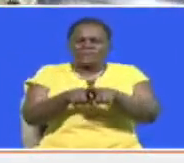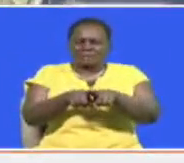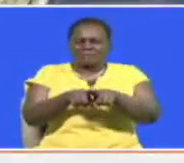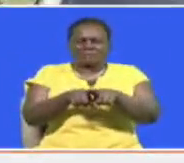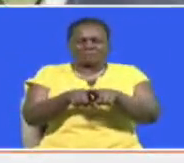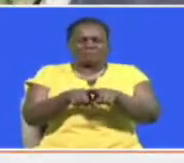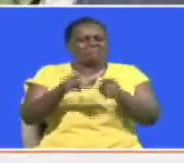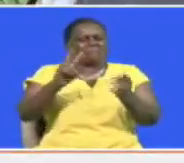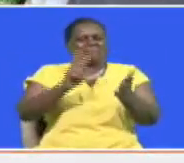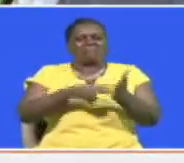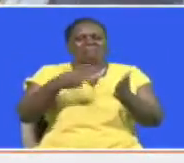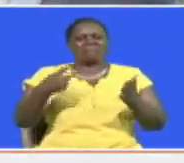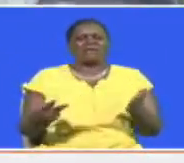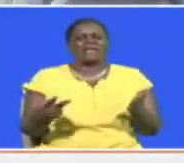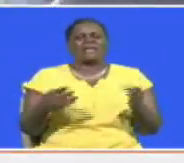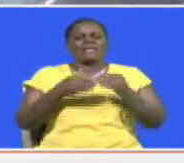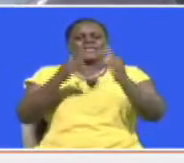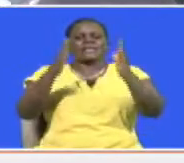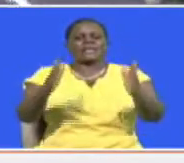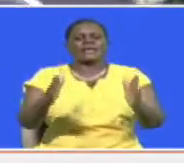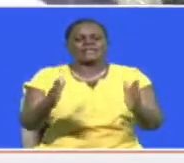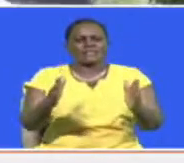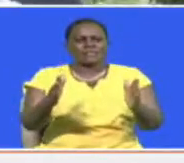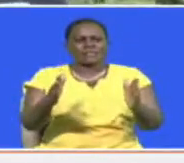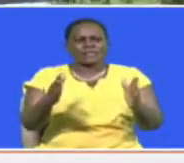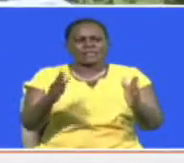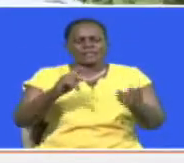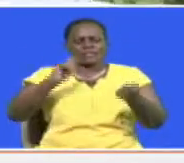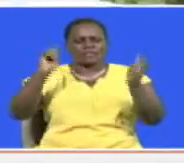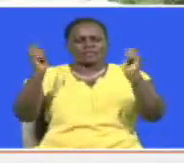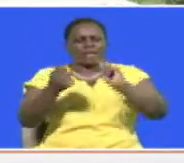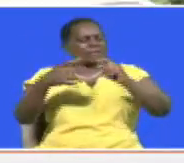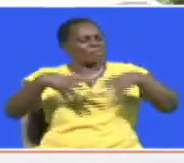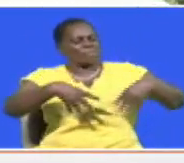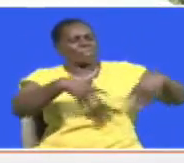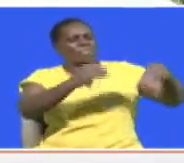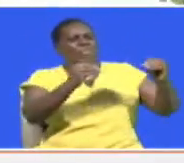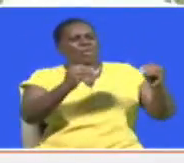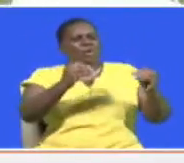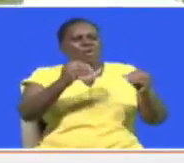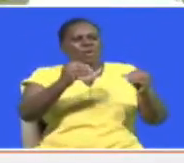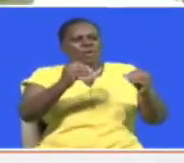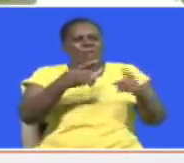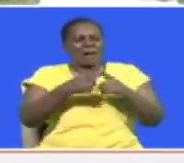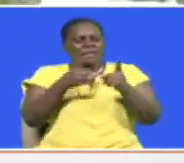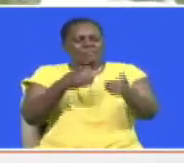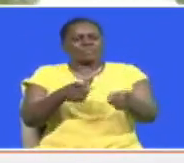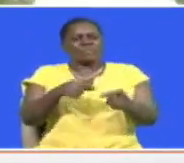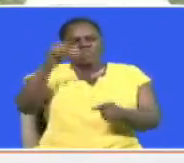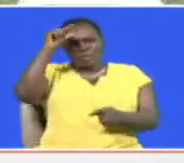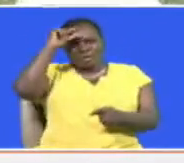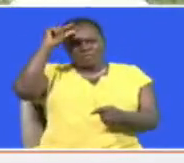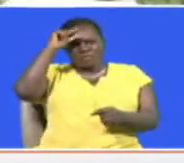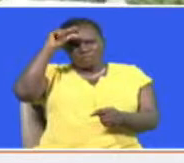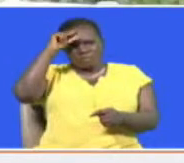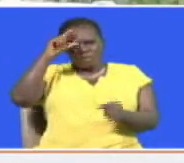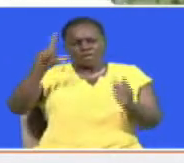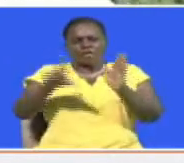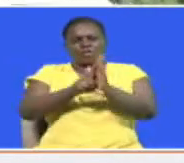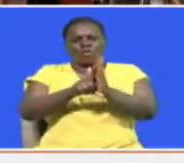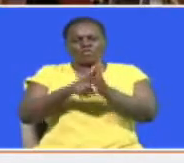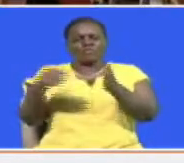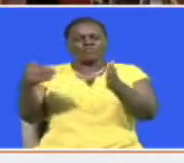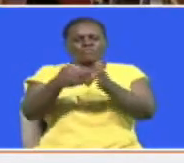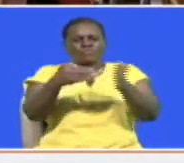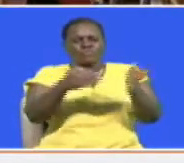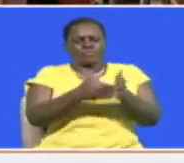stance of the leaders. The leaders caved in and eventually left, but not without accusing the government of unlawfully restricting